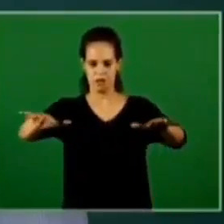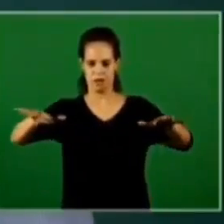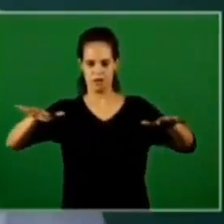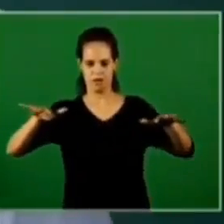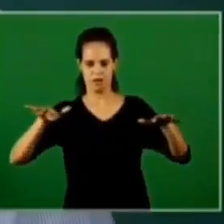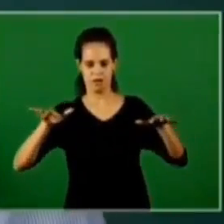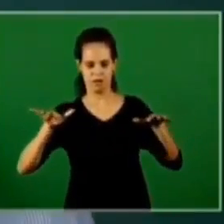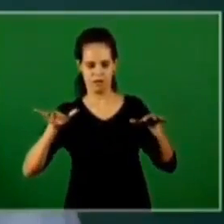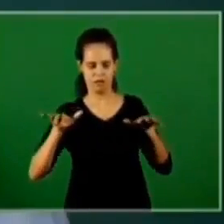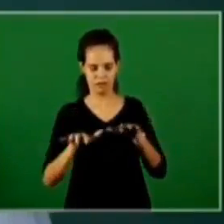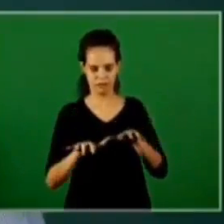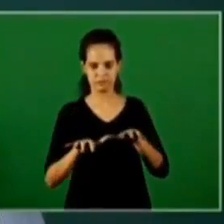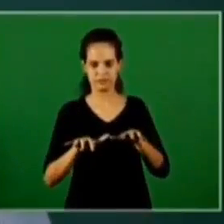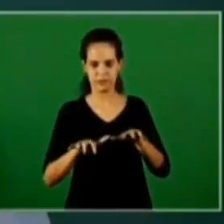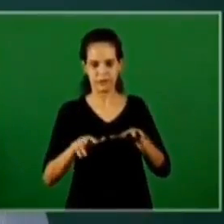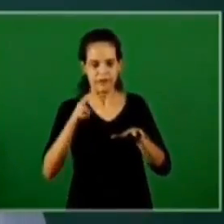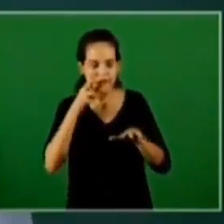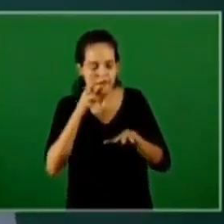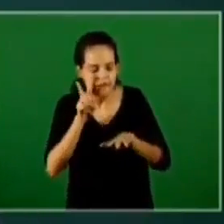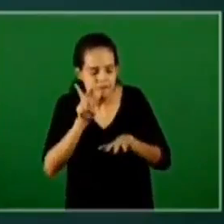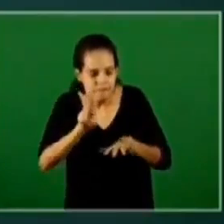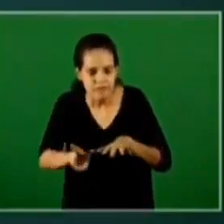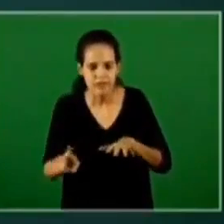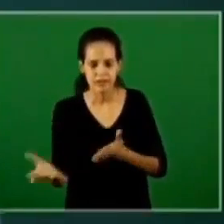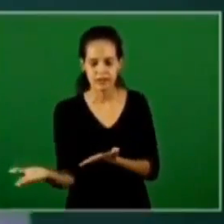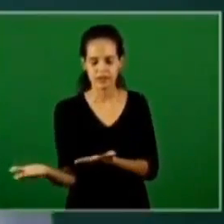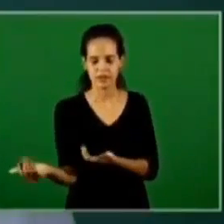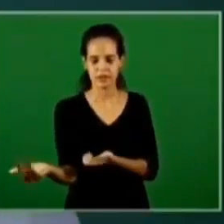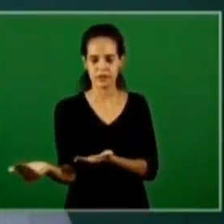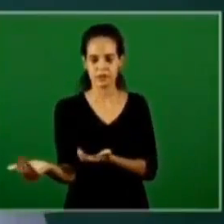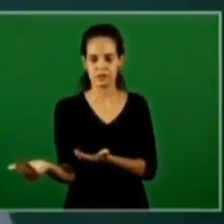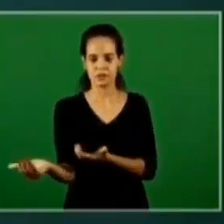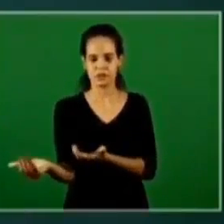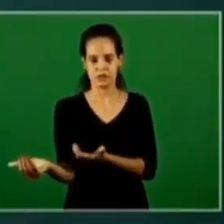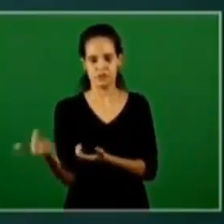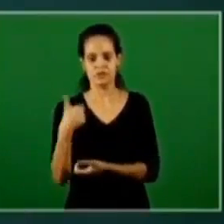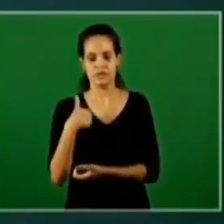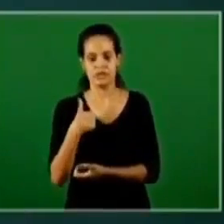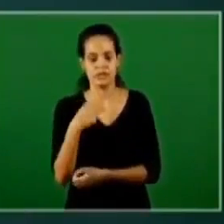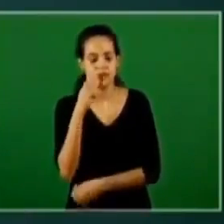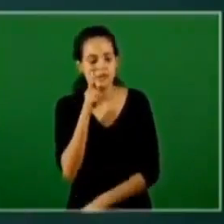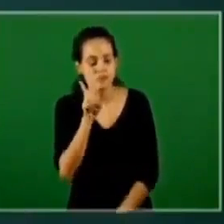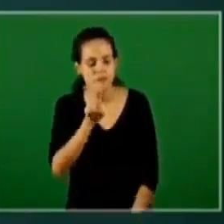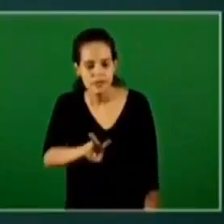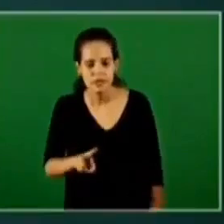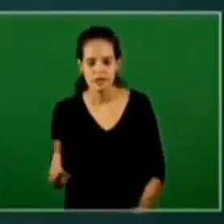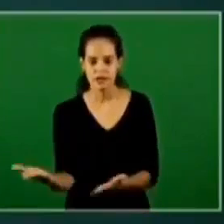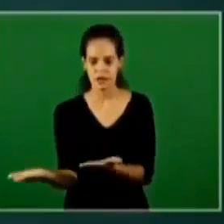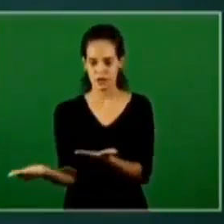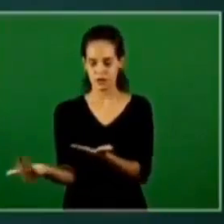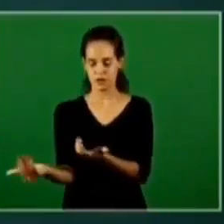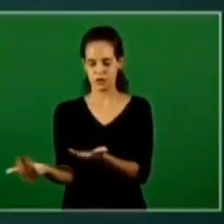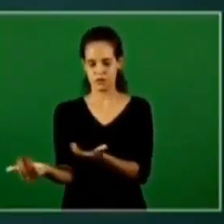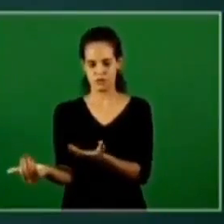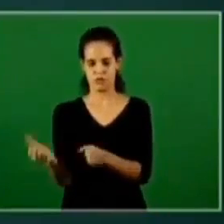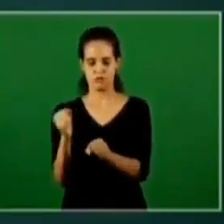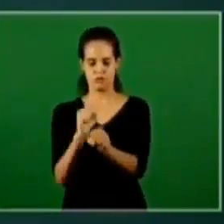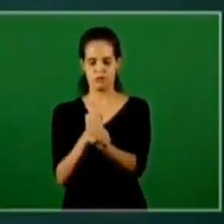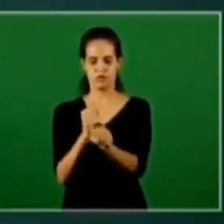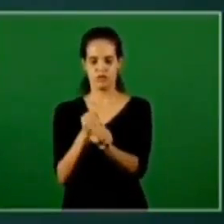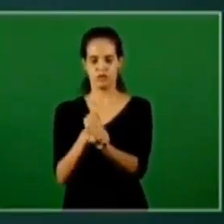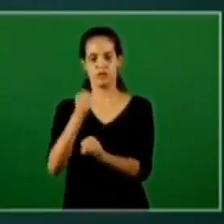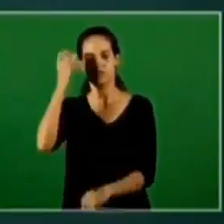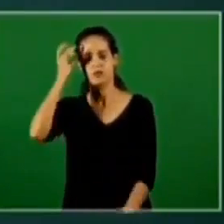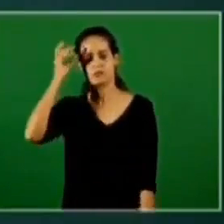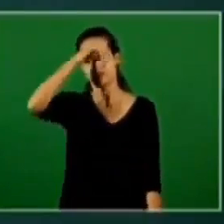represented to watch the youth. They wanted to see the youth on a soccer game. I thought that the youth that